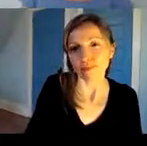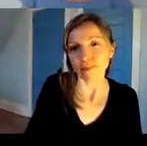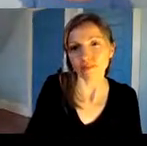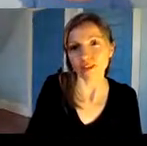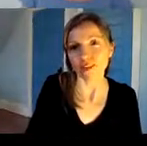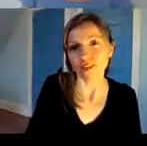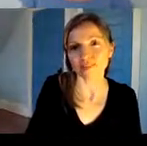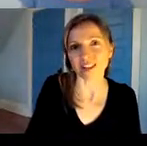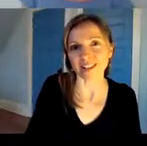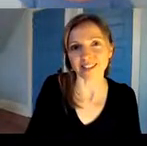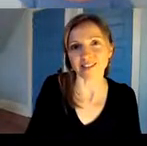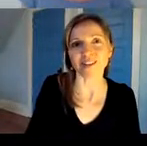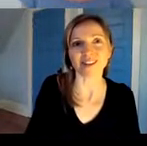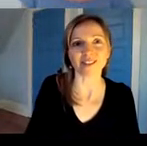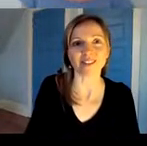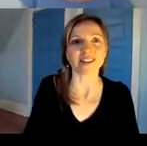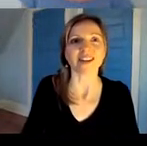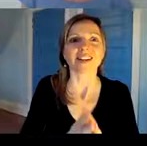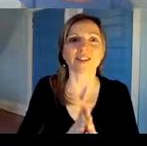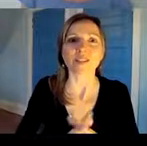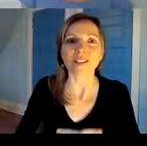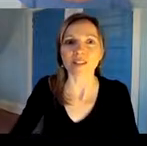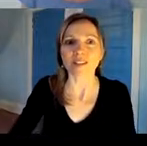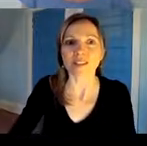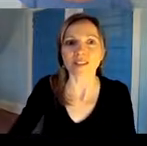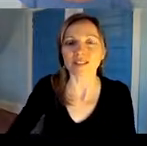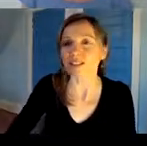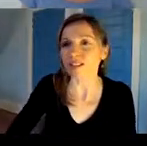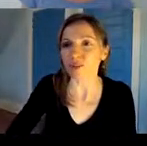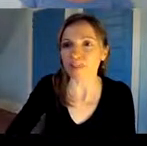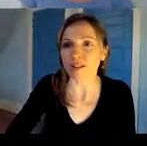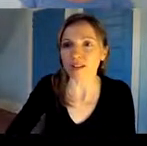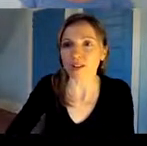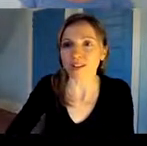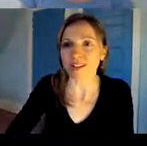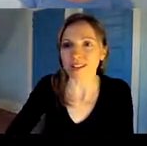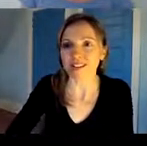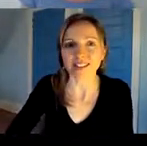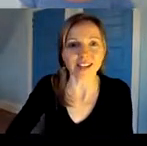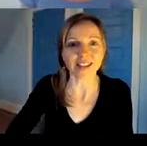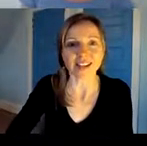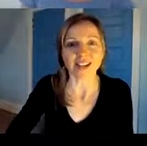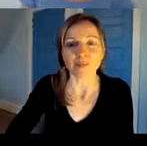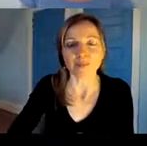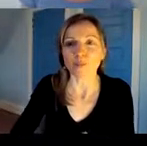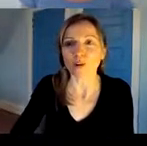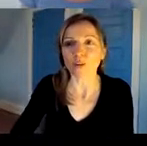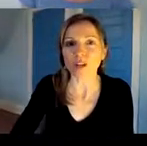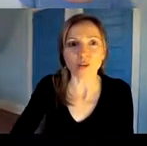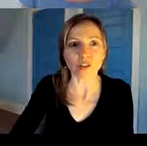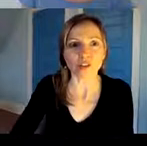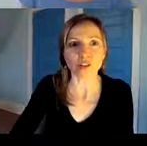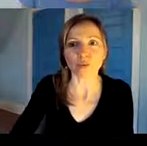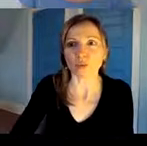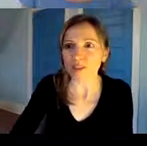For some reason, mine's not advancing. Oh, there it goes. So this is the list of topics that I'm going to discuss tonight. Before we